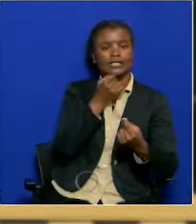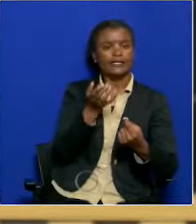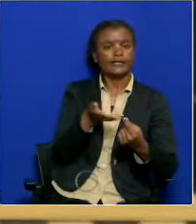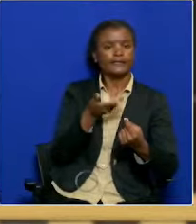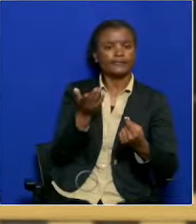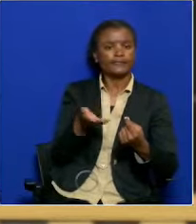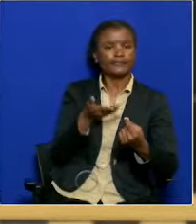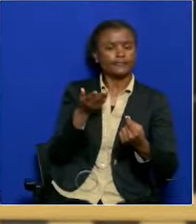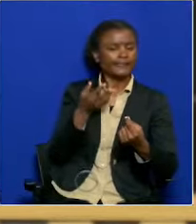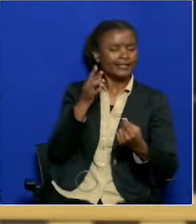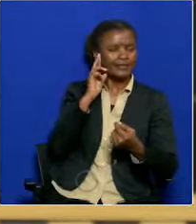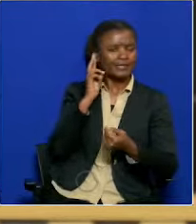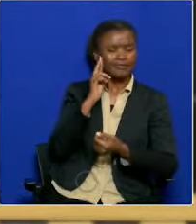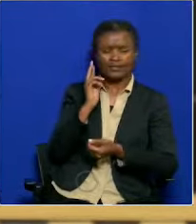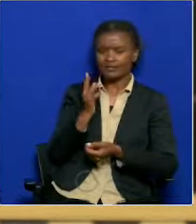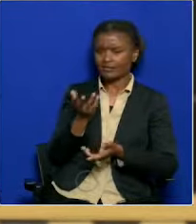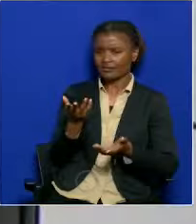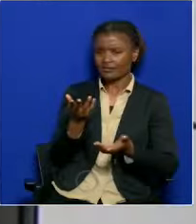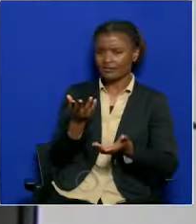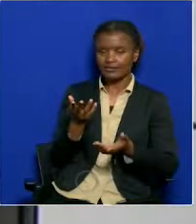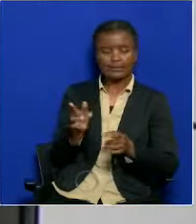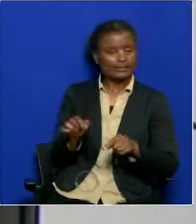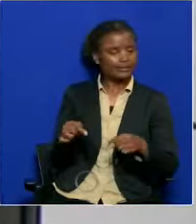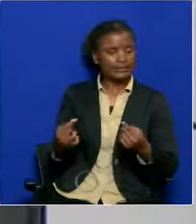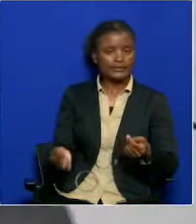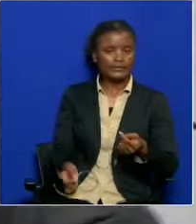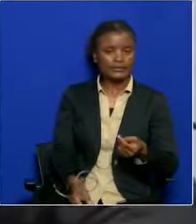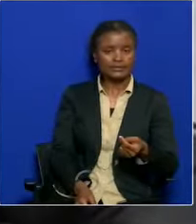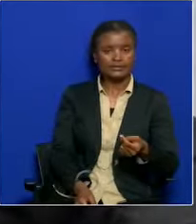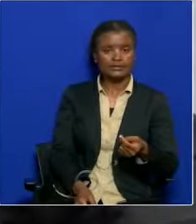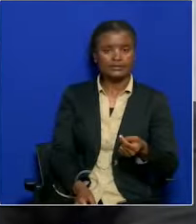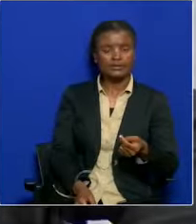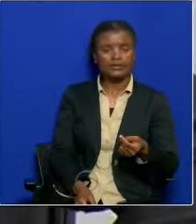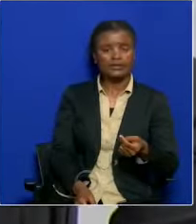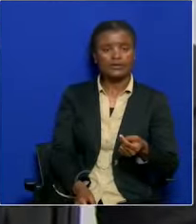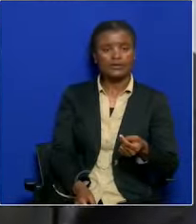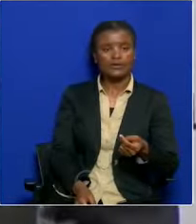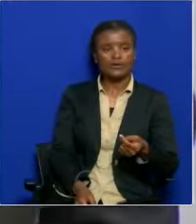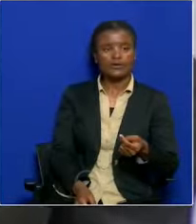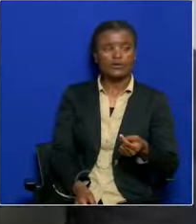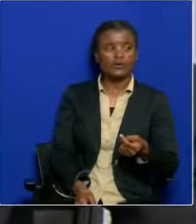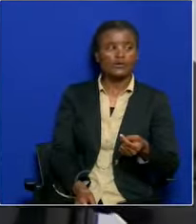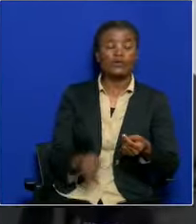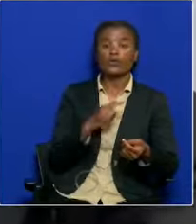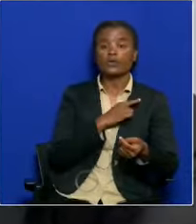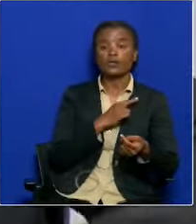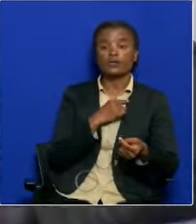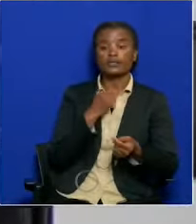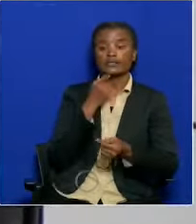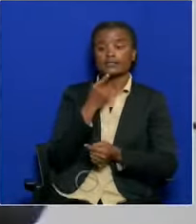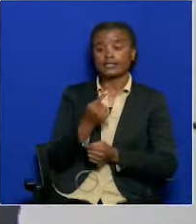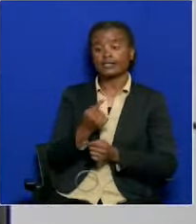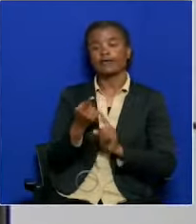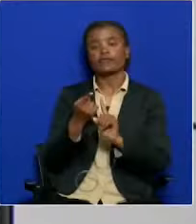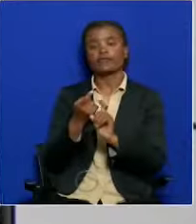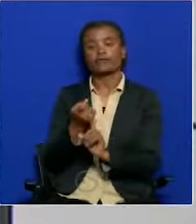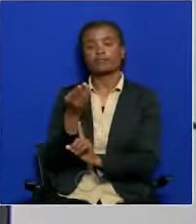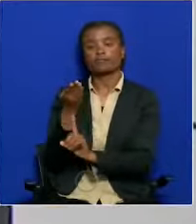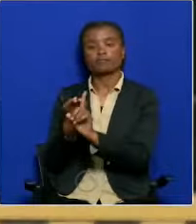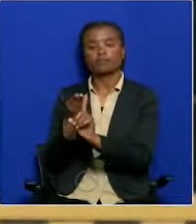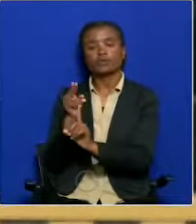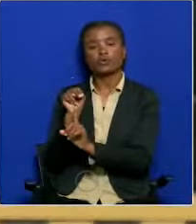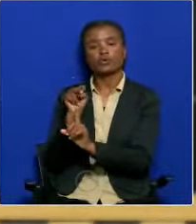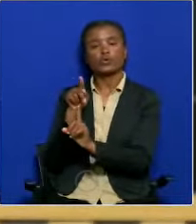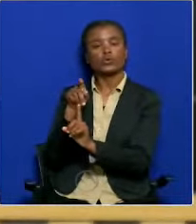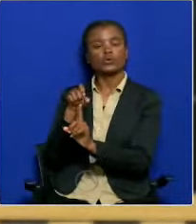it independently. That Nkosi, whether you heard it from Nkosi or from Sergeant or from